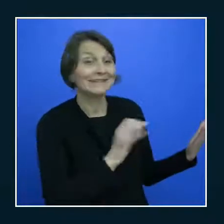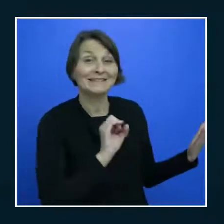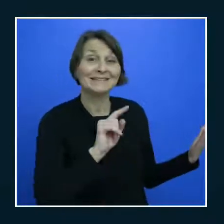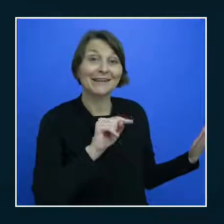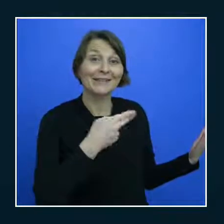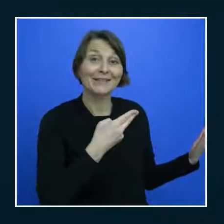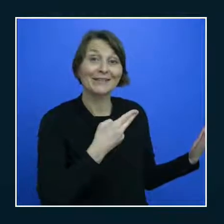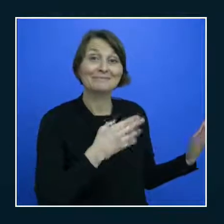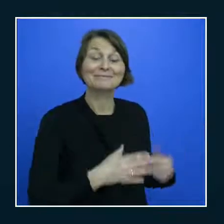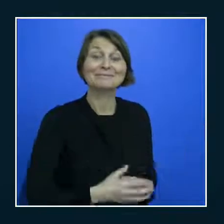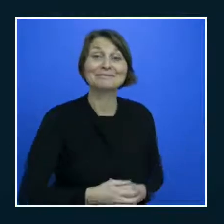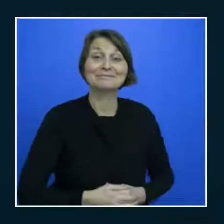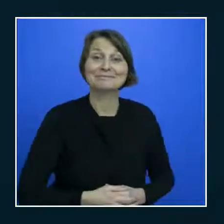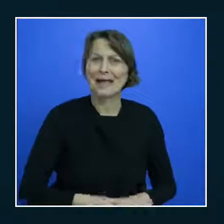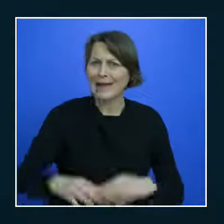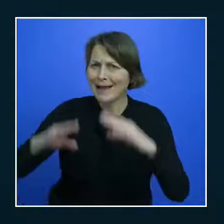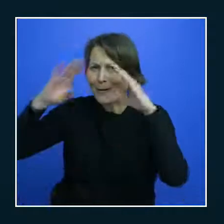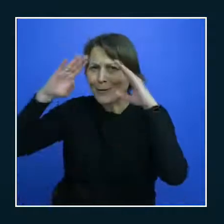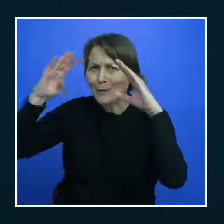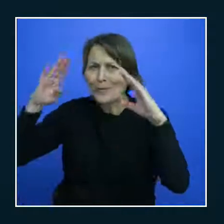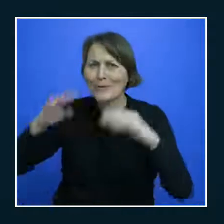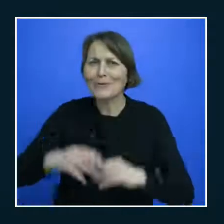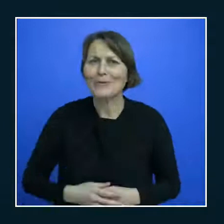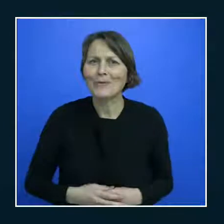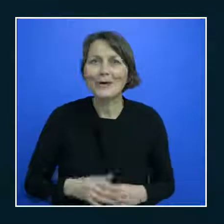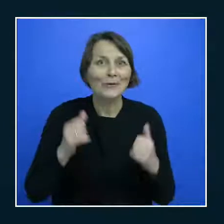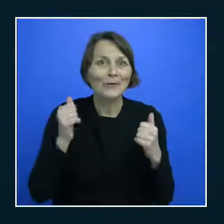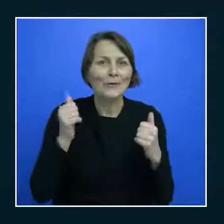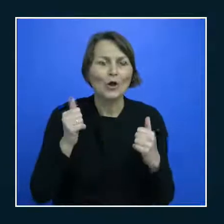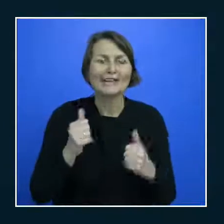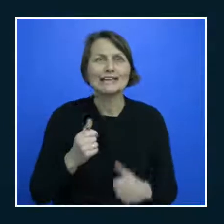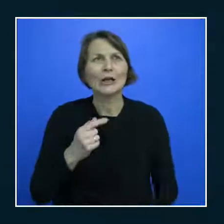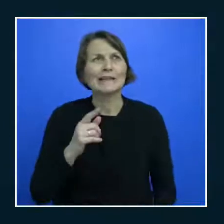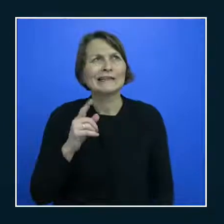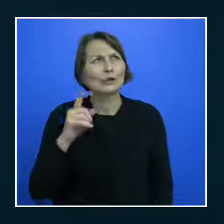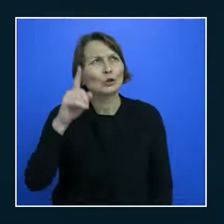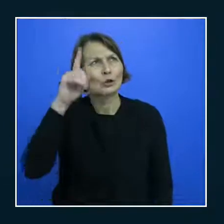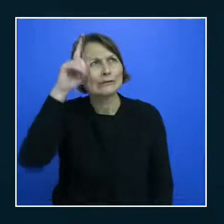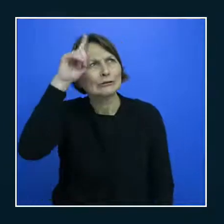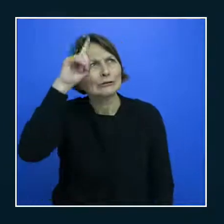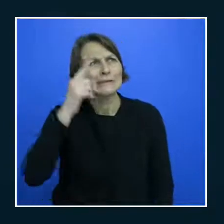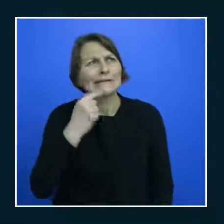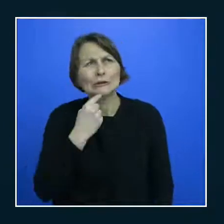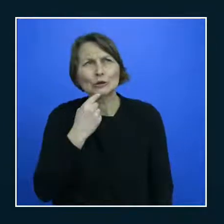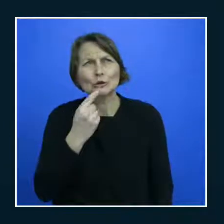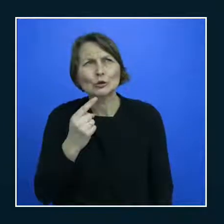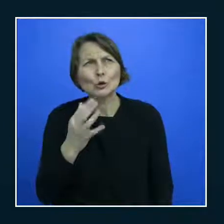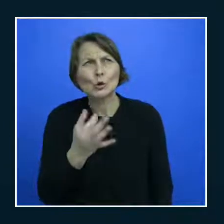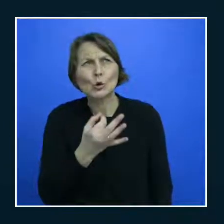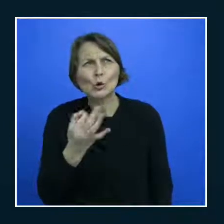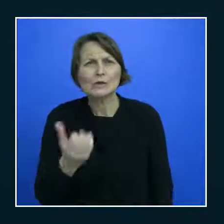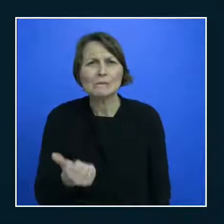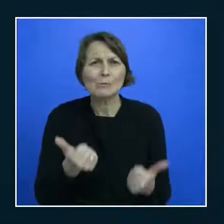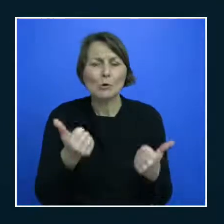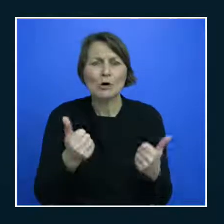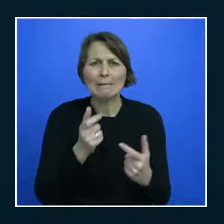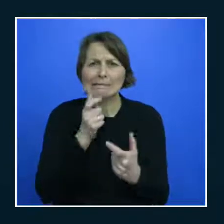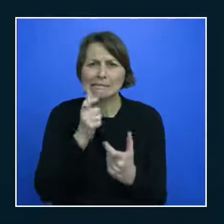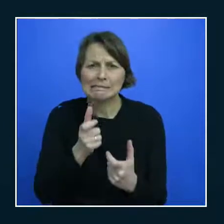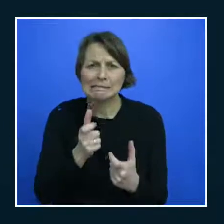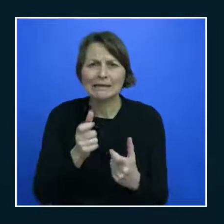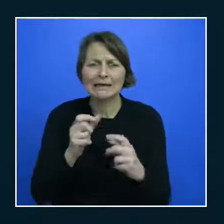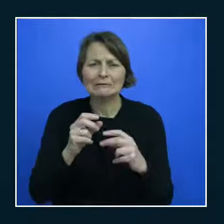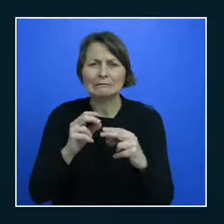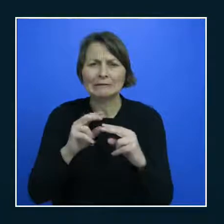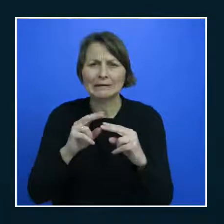Good morning. Guten Morgen. No, that's German. I was trying to be international. It totally messed it up. My